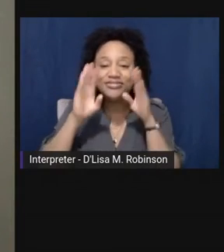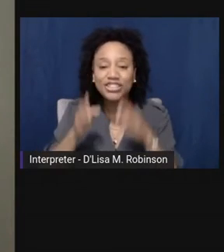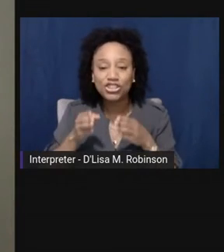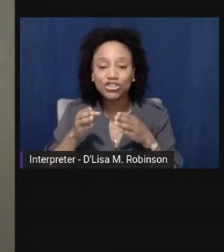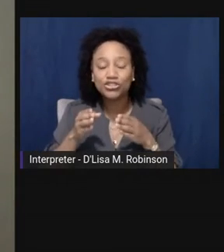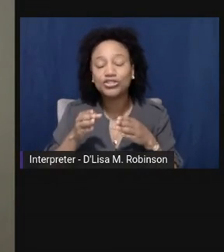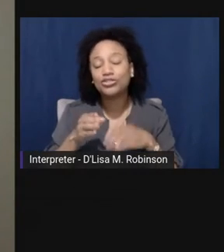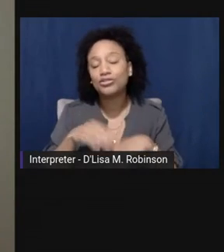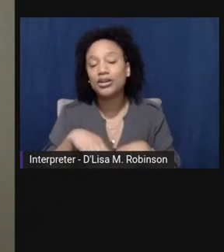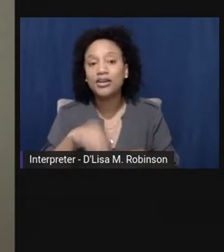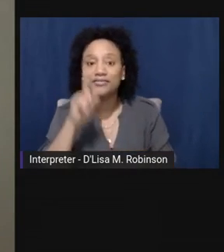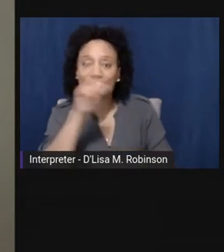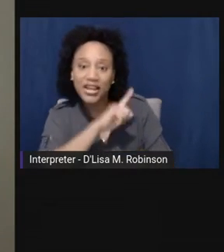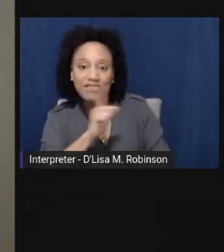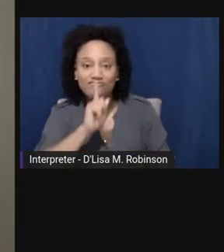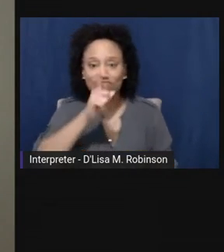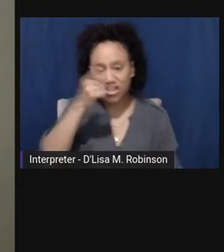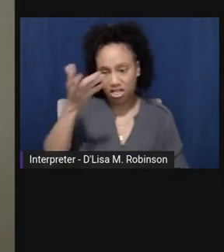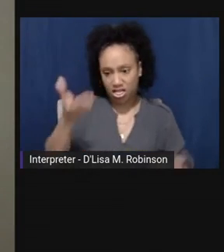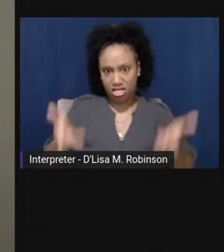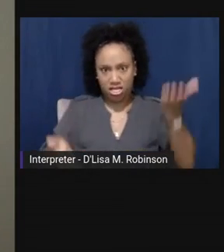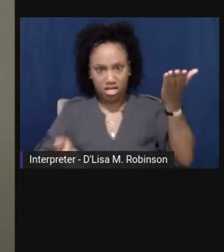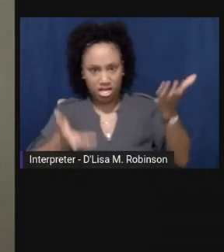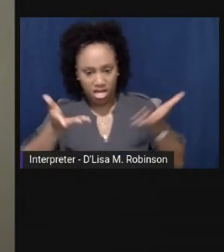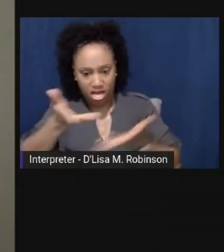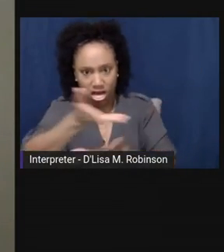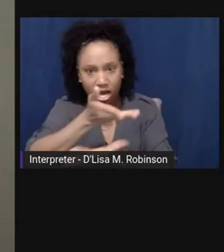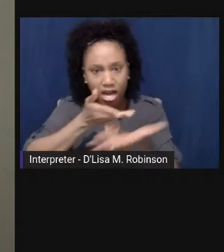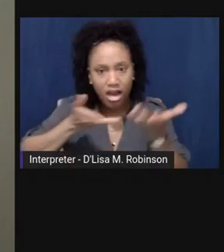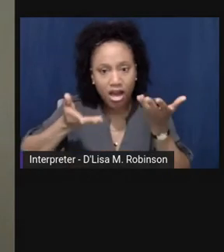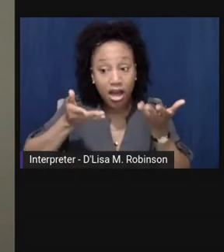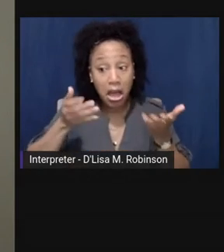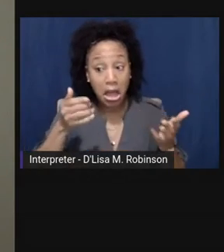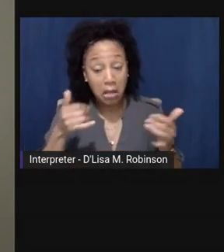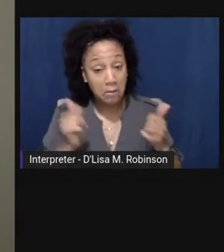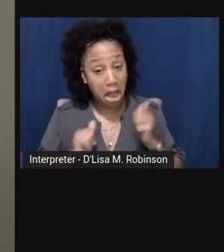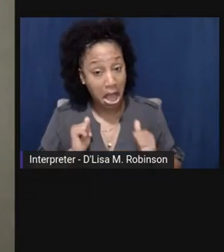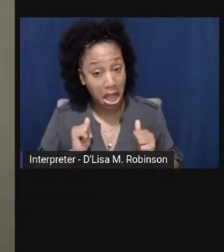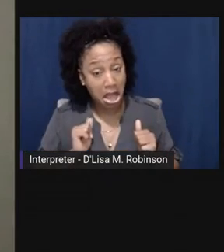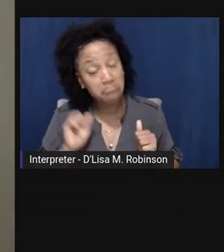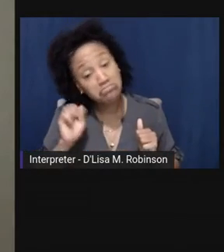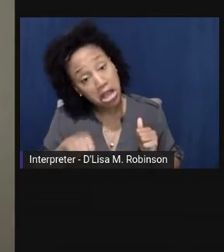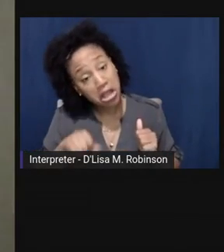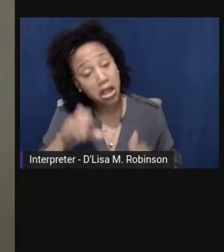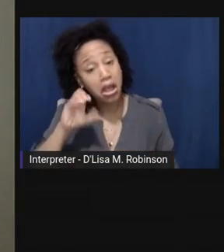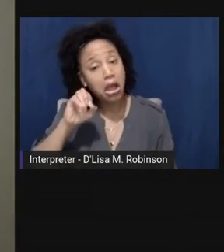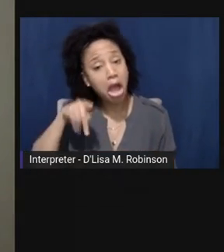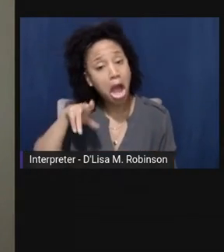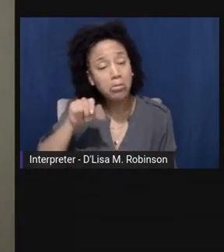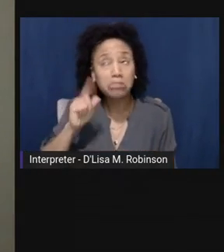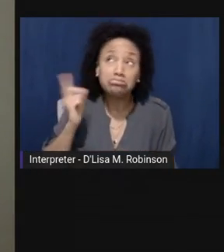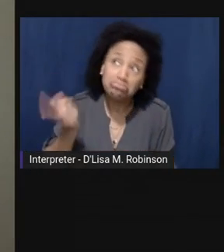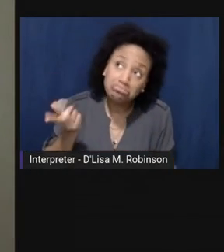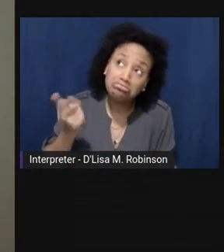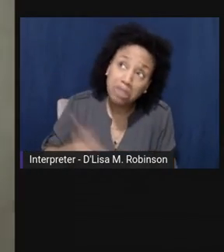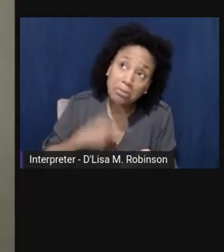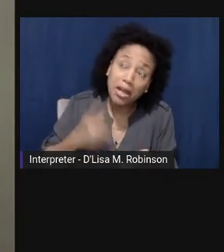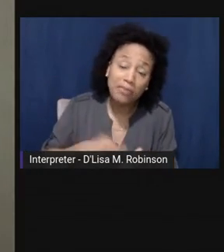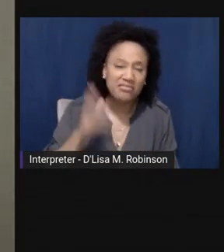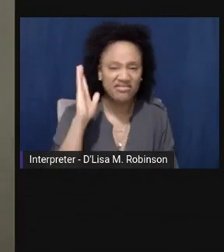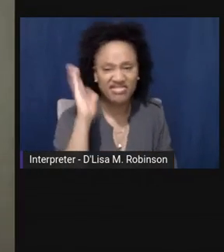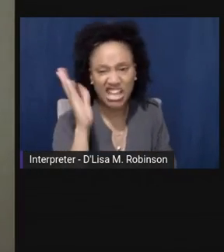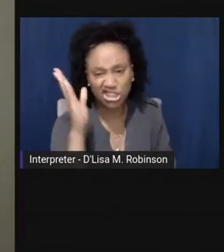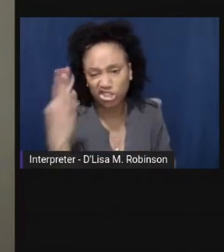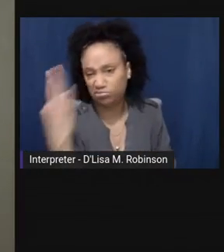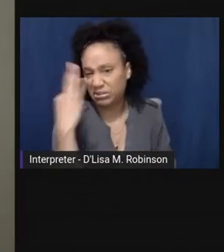confusion between the real and the virtual. Is it a play? Yeah. An opera? Maybe sometimes. A lecture? Hopefully not